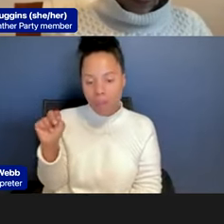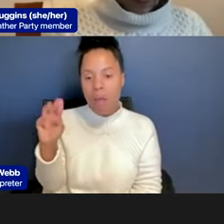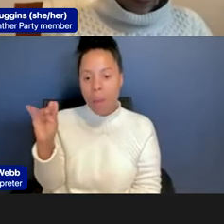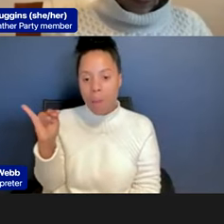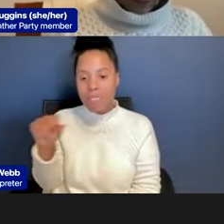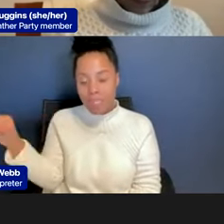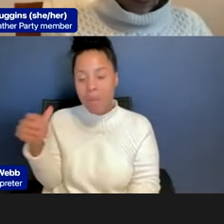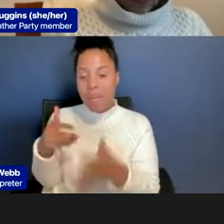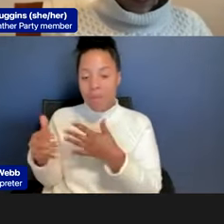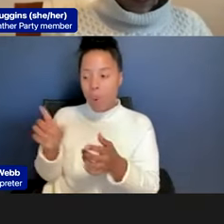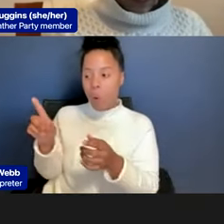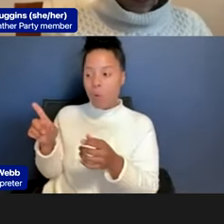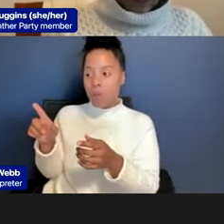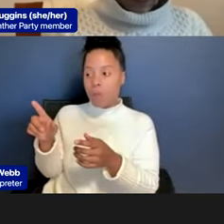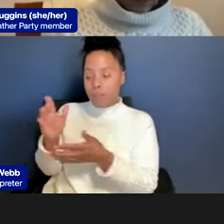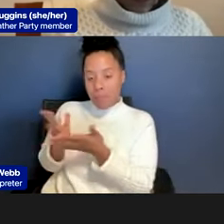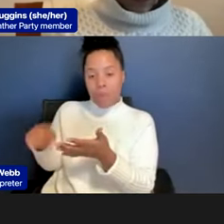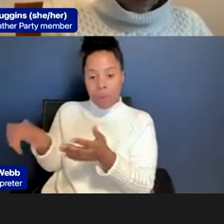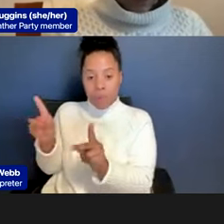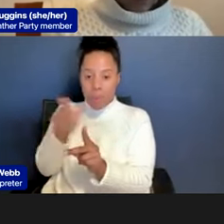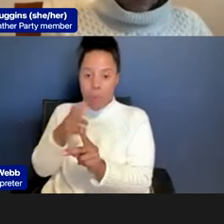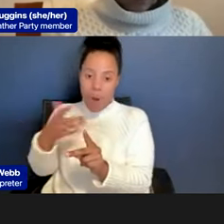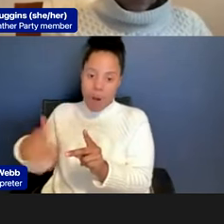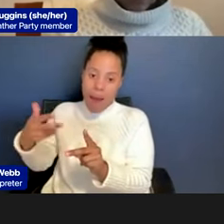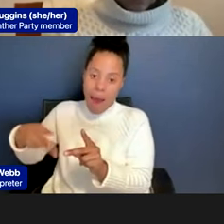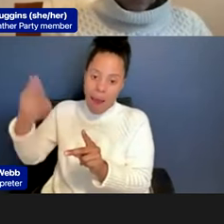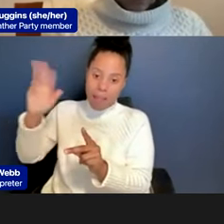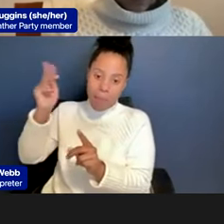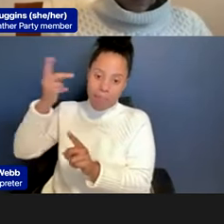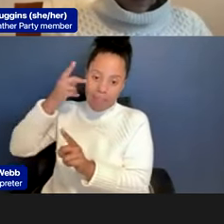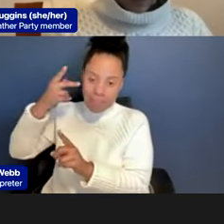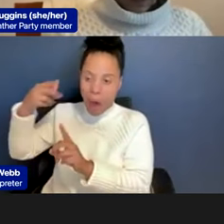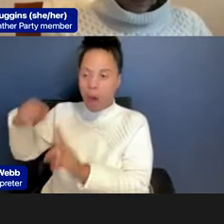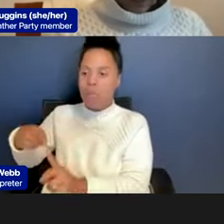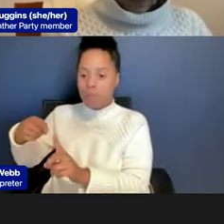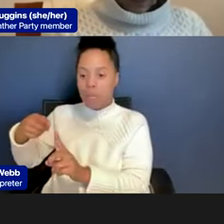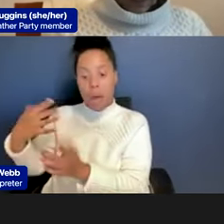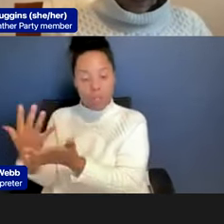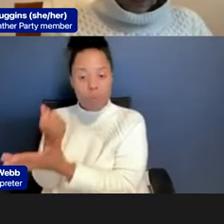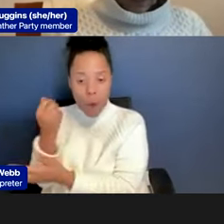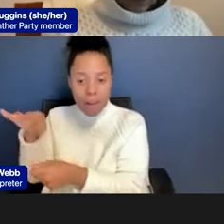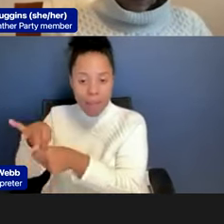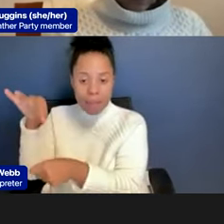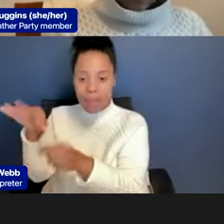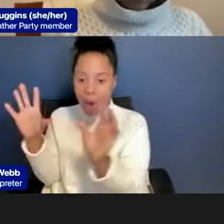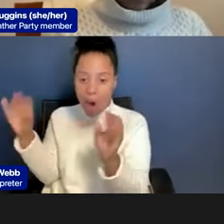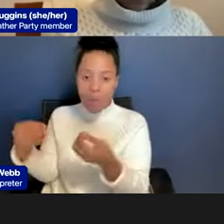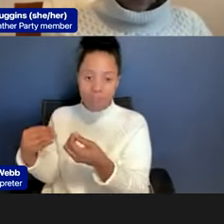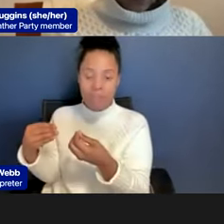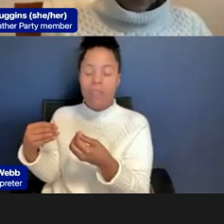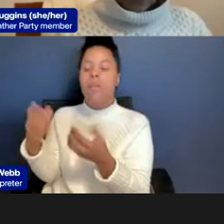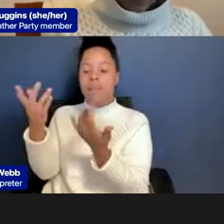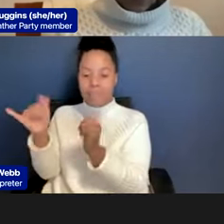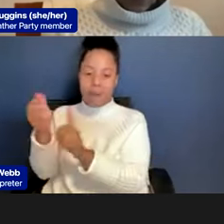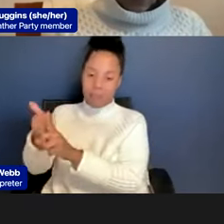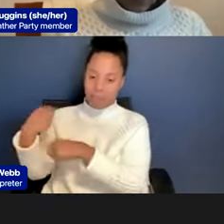to win an elected office. That elected office has been constrained by its actions by a